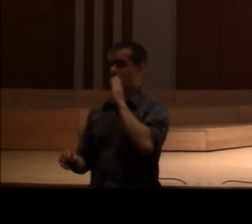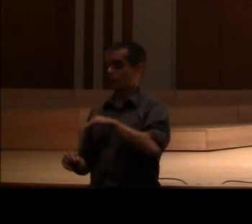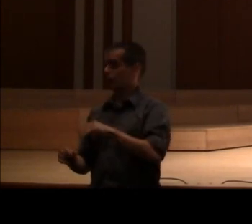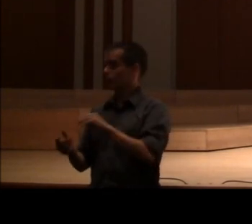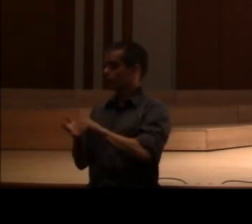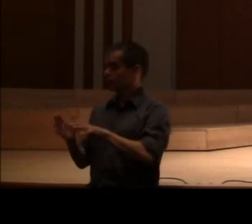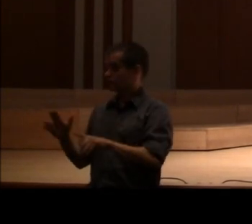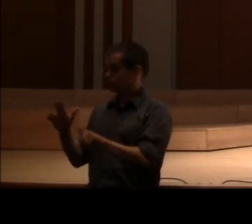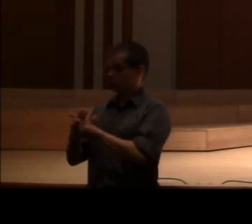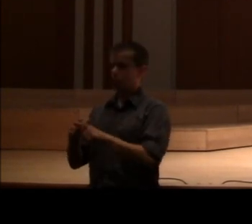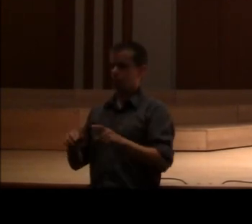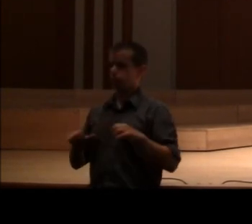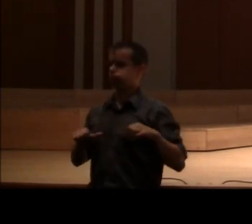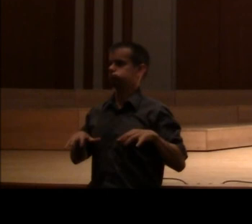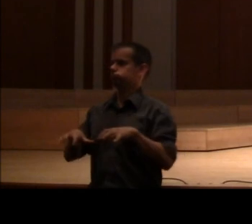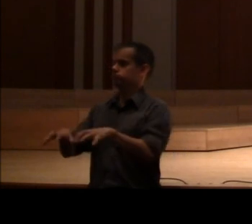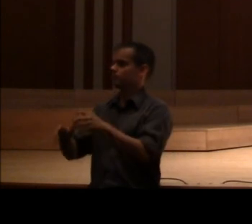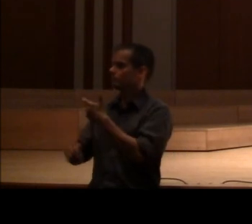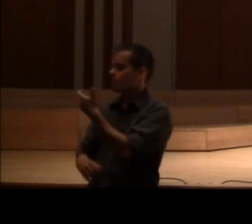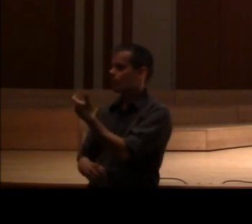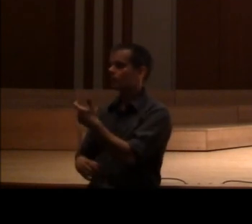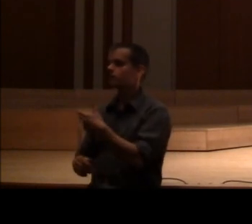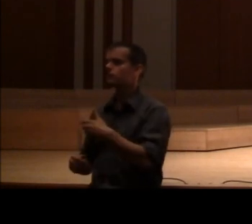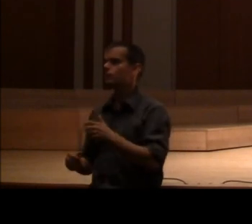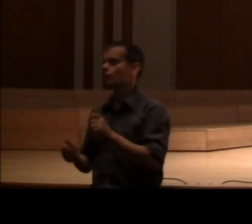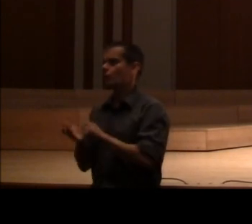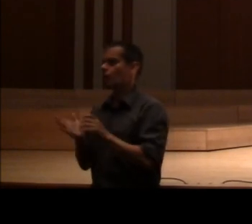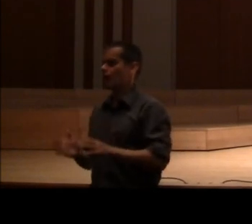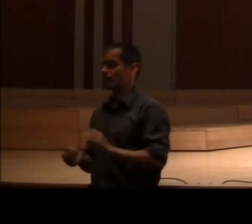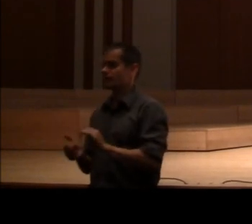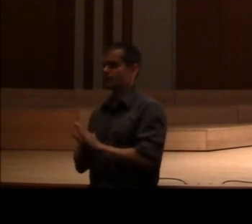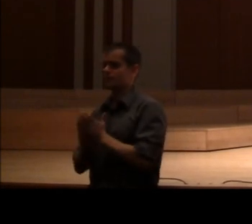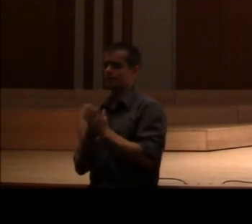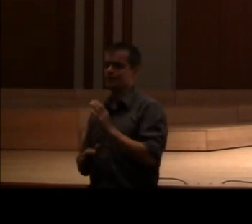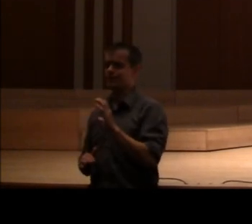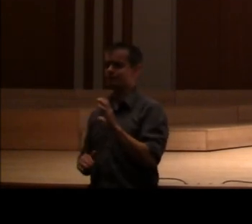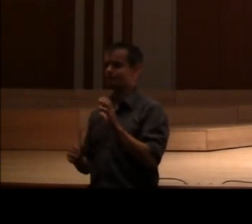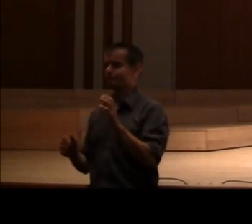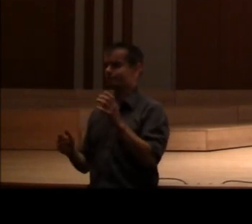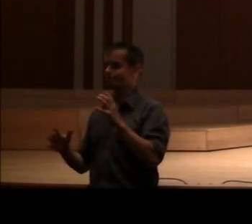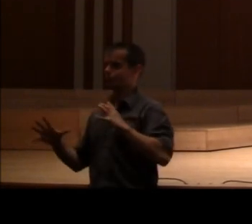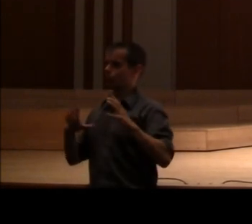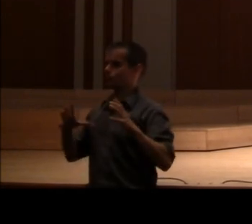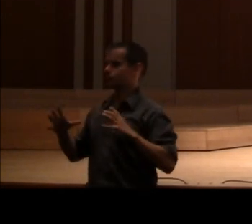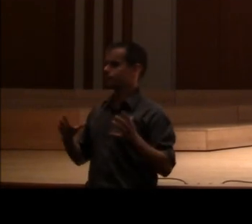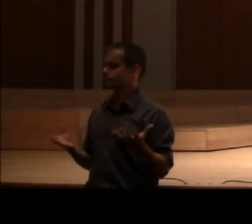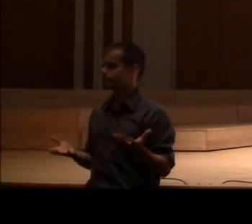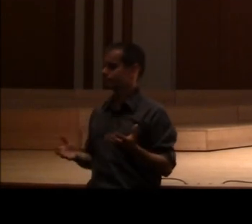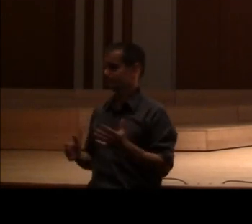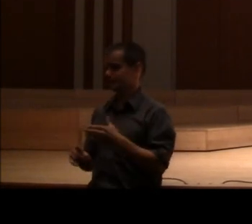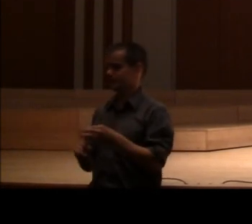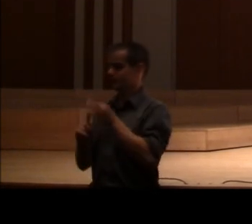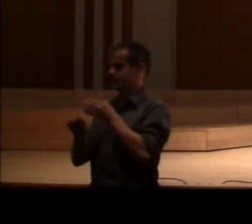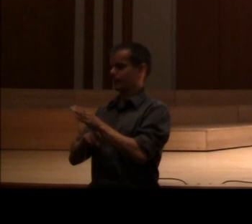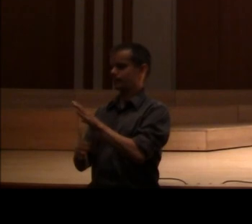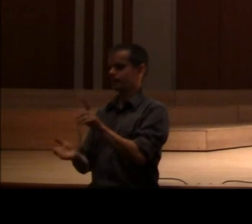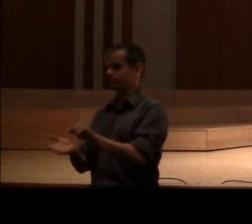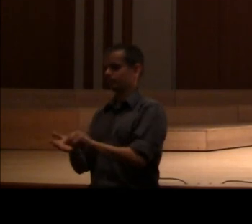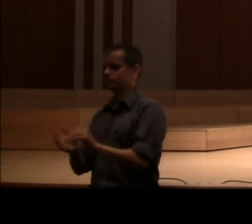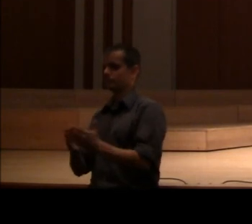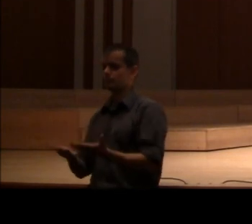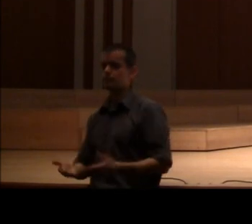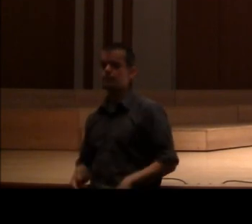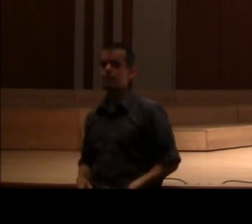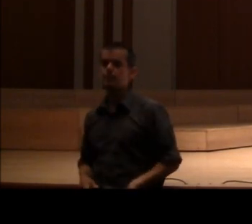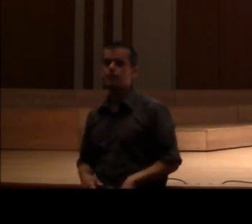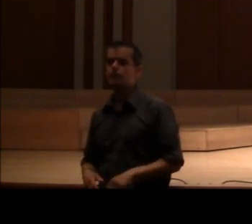him. And so writers can be like celebrities, especially right after you've read someone's work. All right, so we have this list, letting